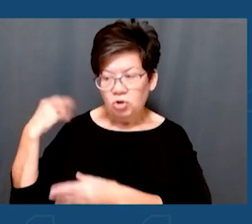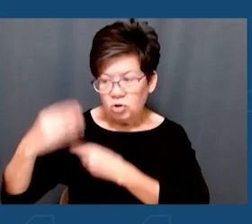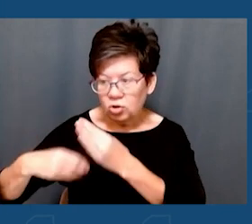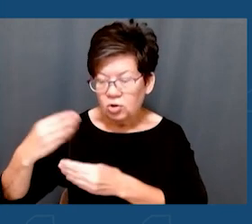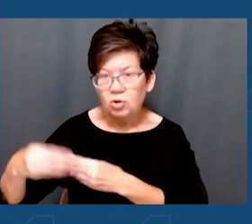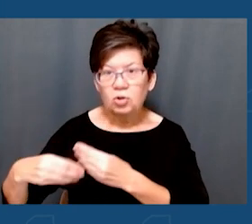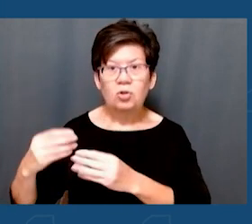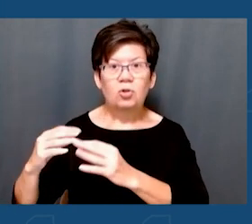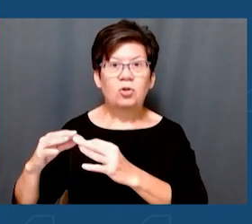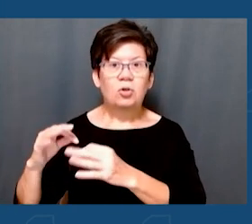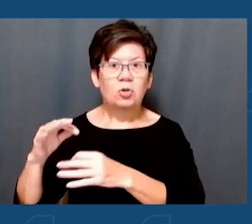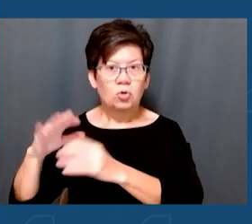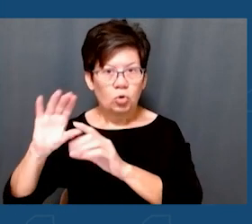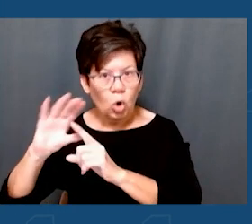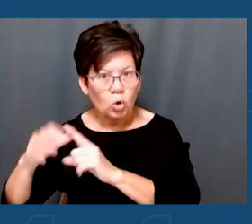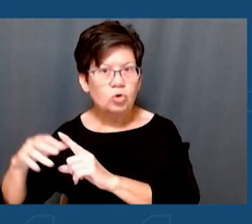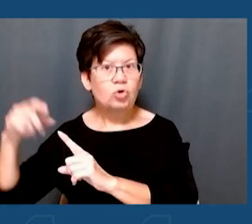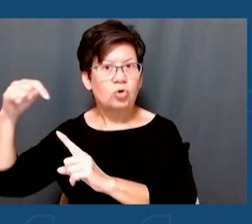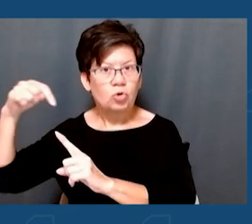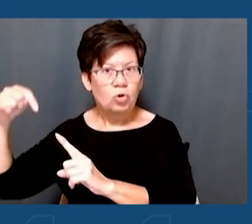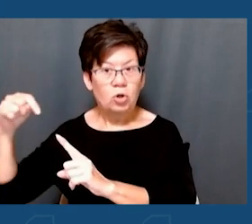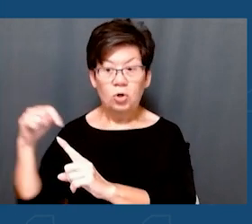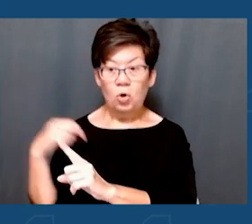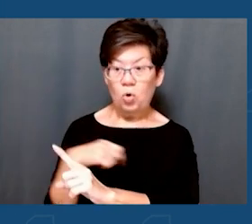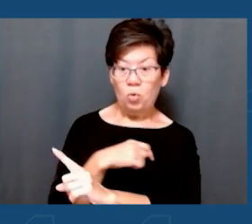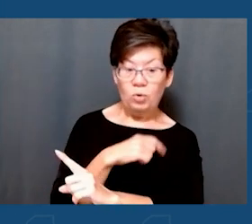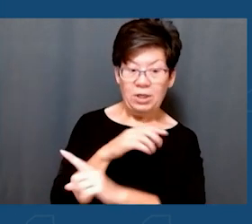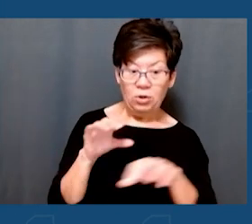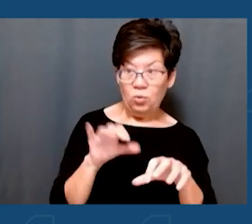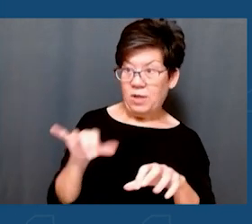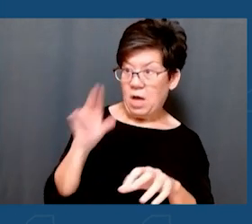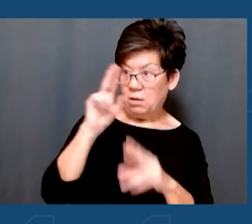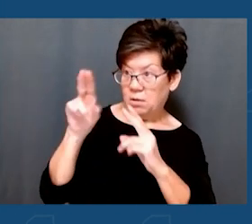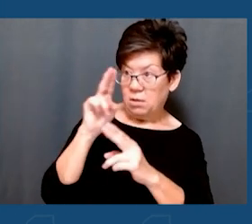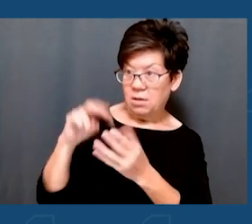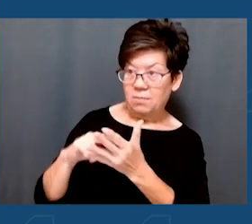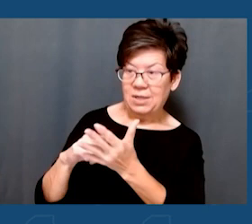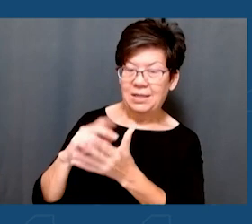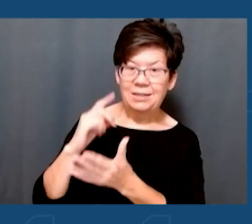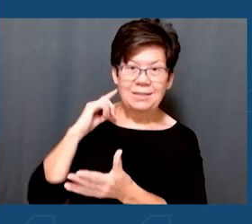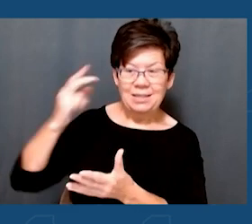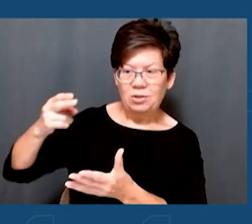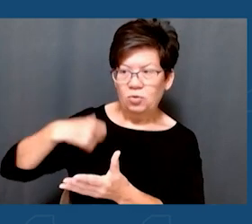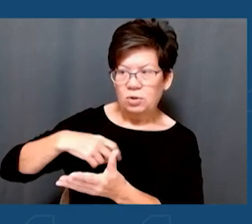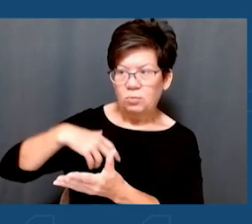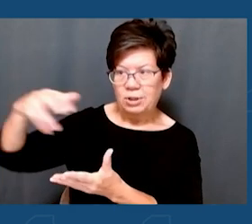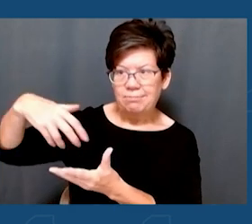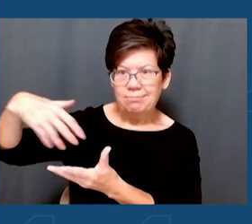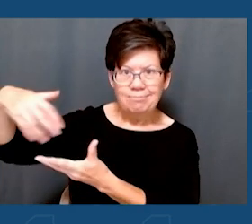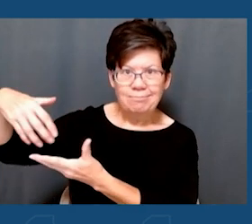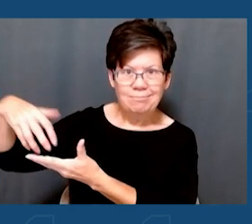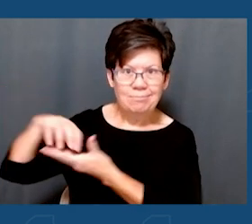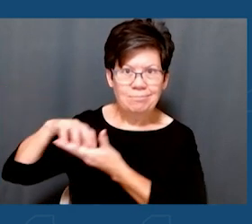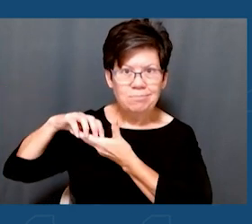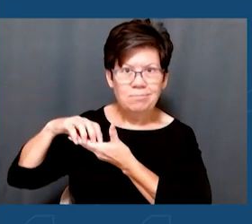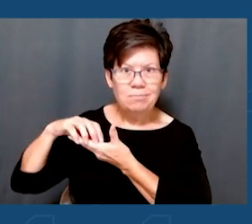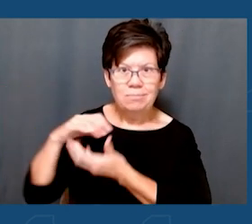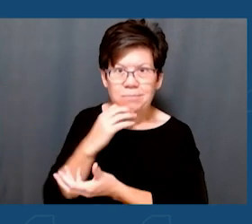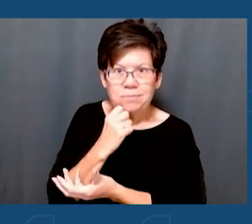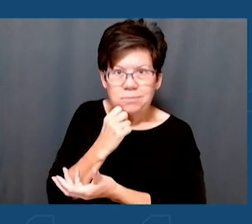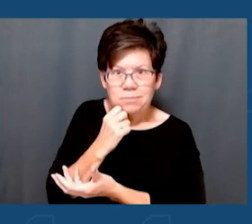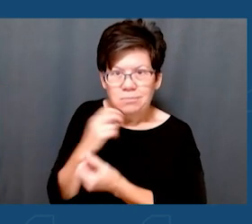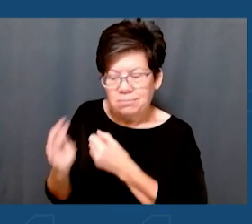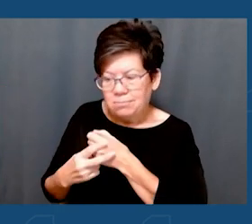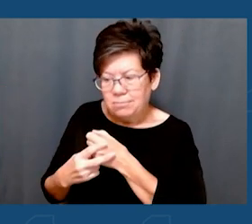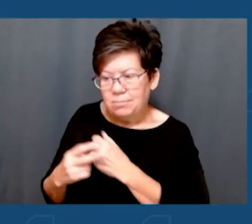that, we preserve the history, the rich history of our Hispanic community here in Western New